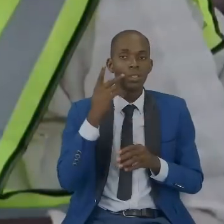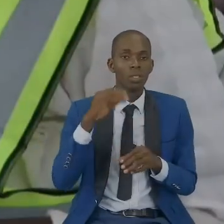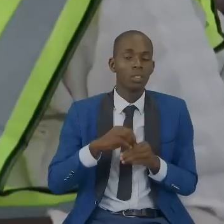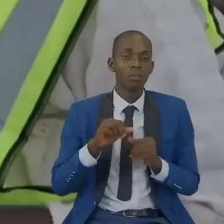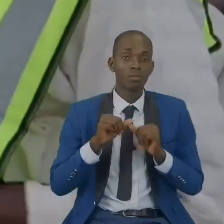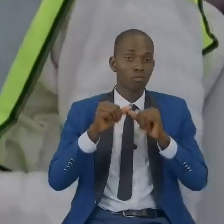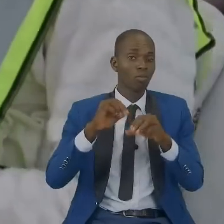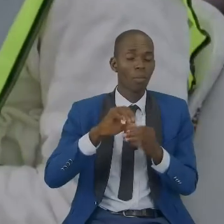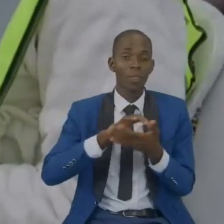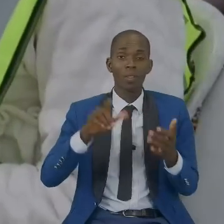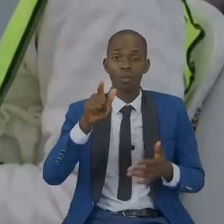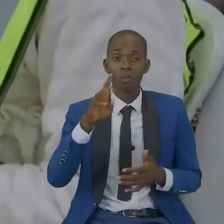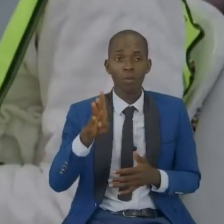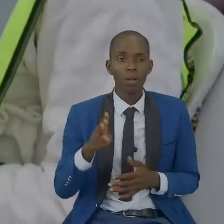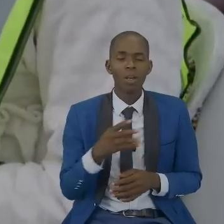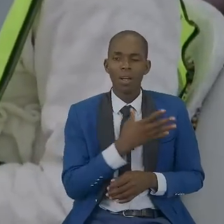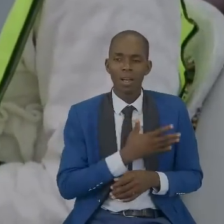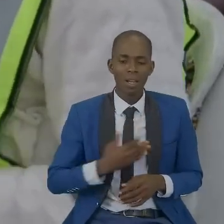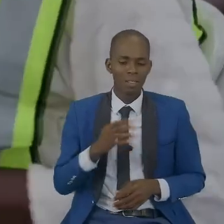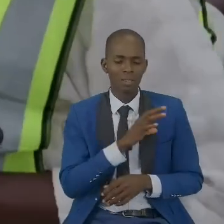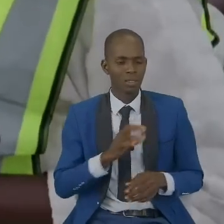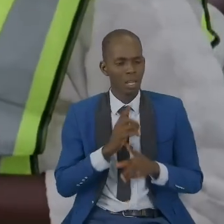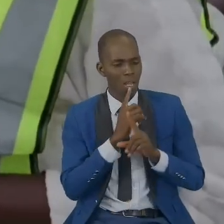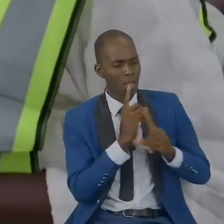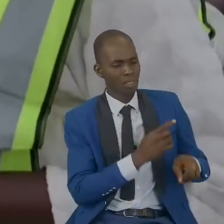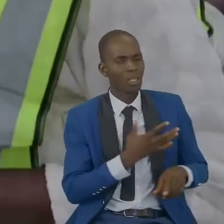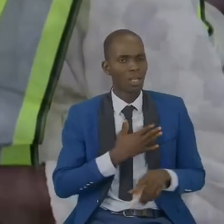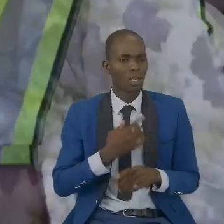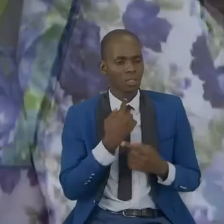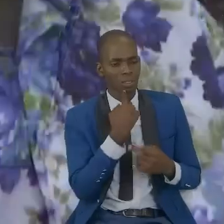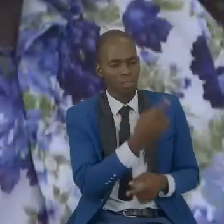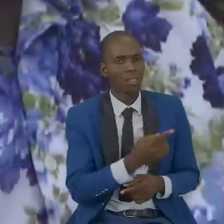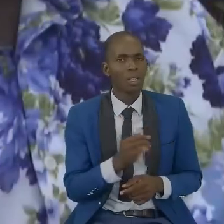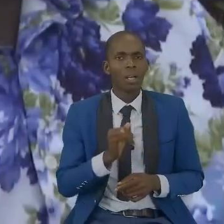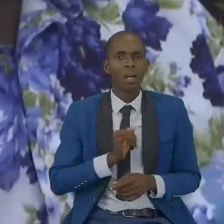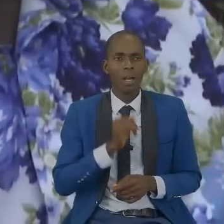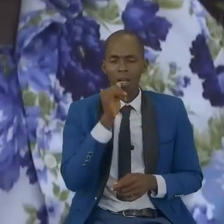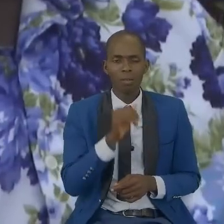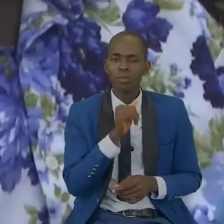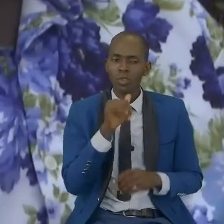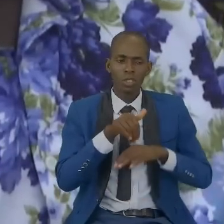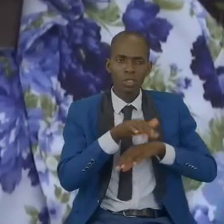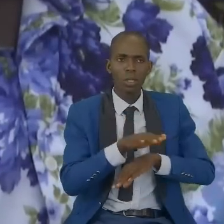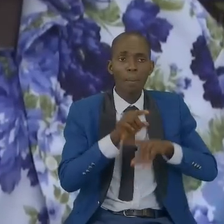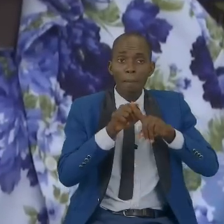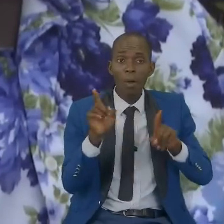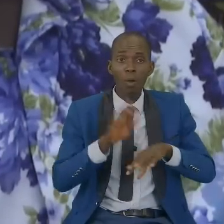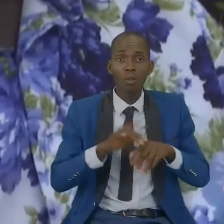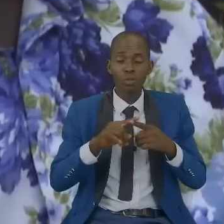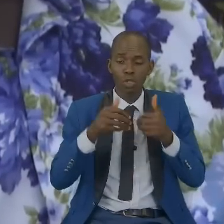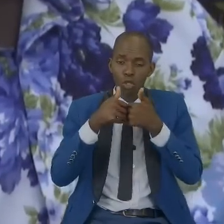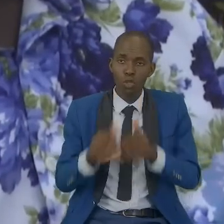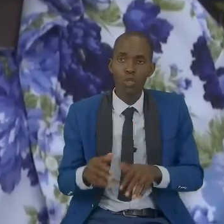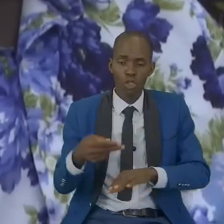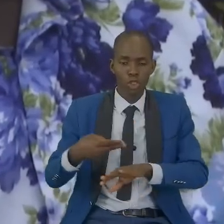24, but he answered and said, I am not sent but unto the lost sheep of the